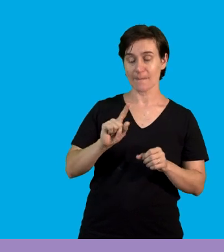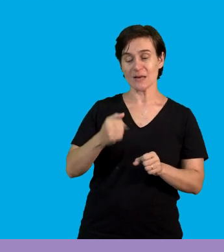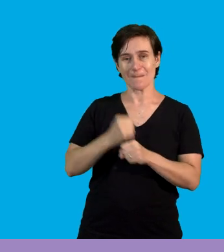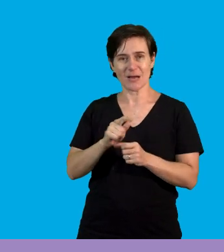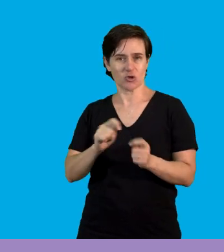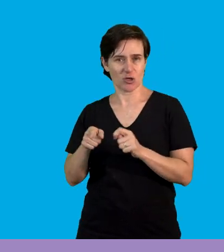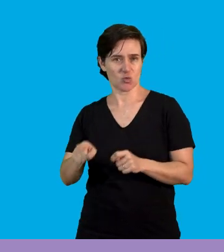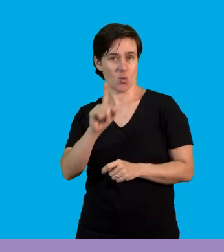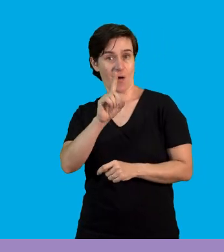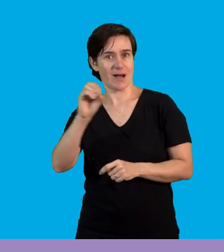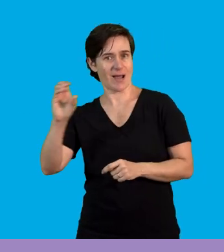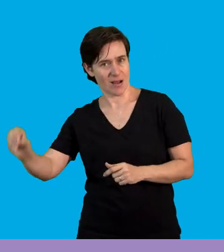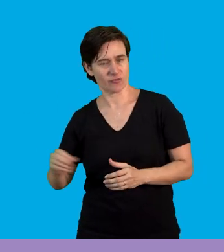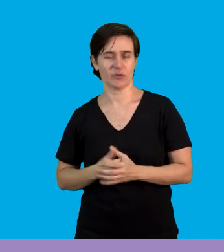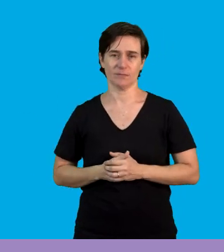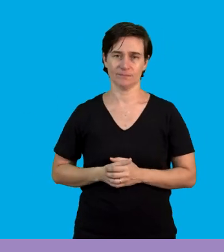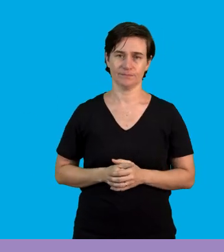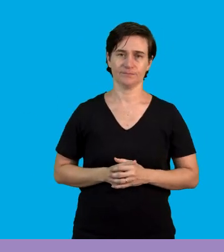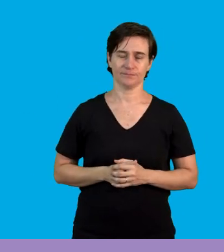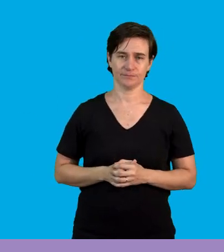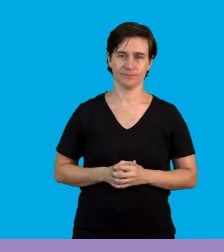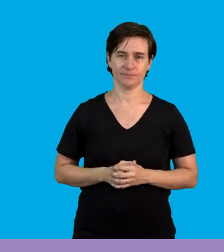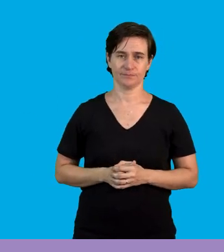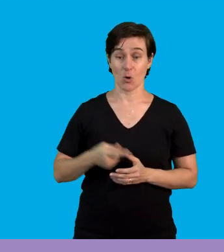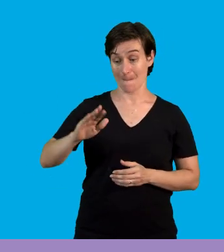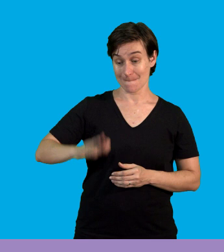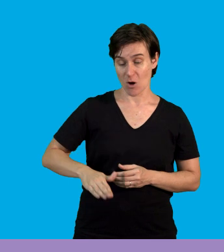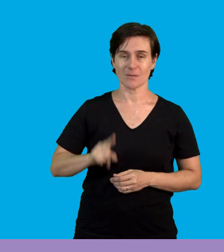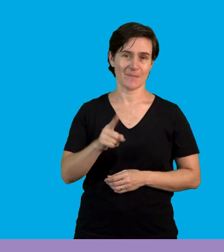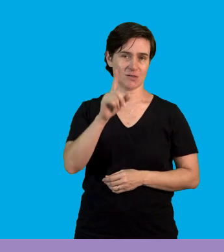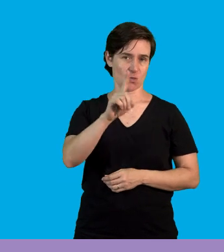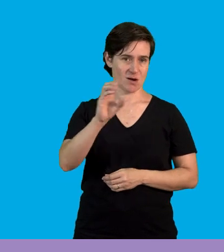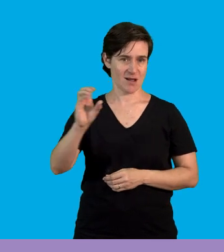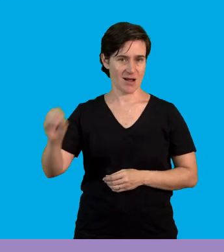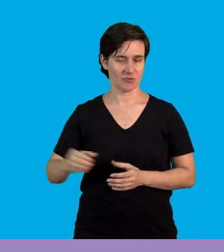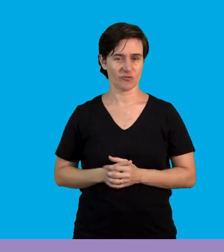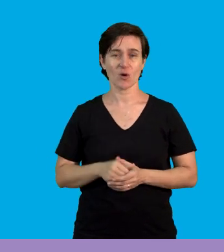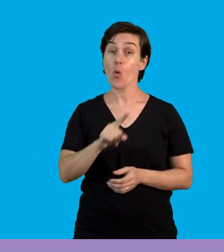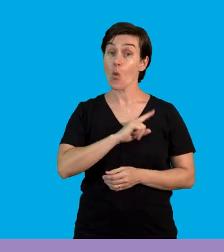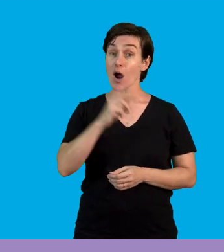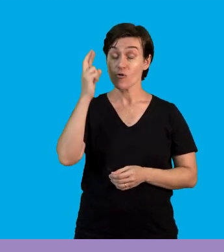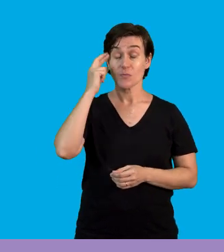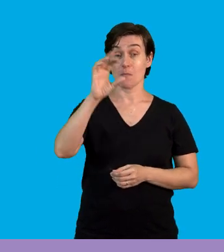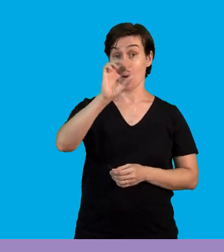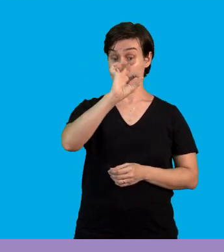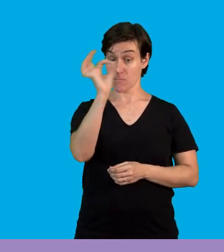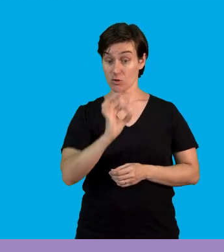an equivalent form or equivalent fraction with a denominator of 100, because a percentage is out of 100.